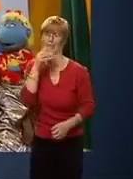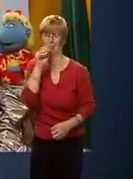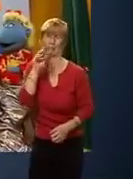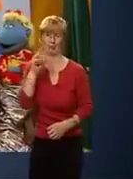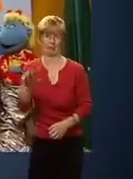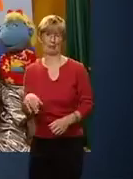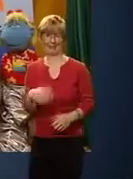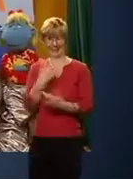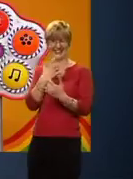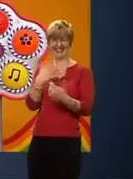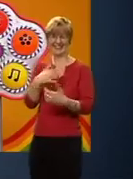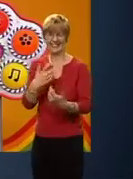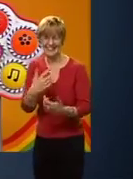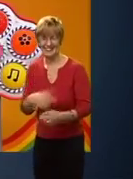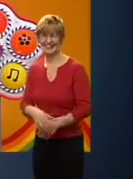Talk to them. I won't.